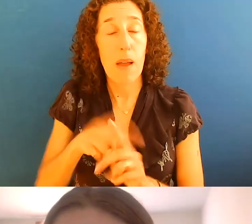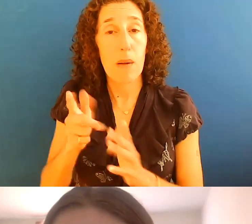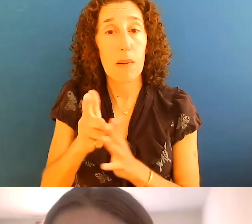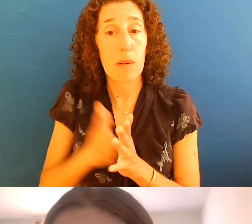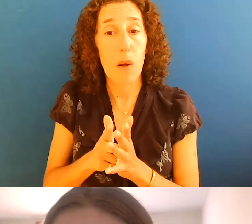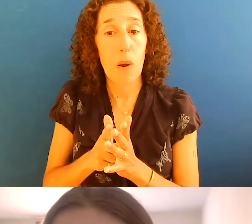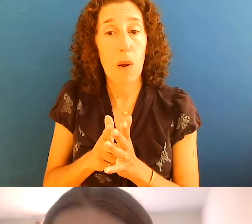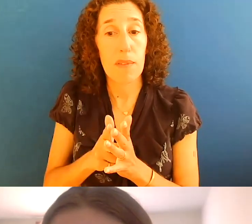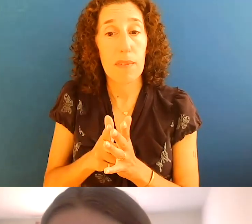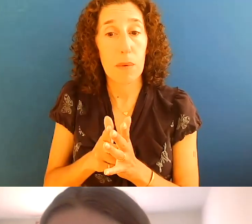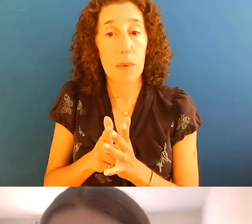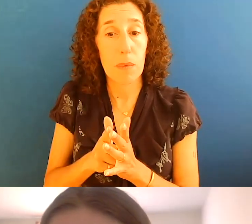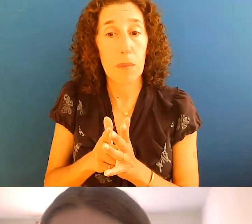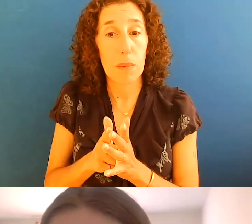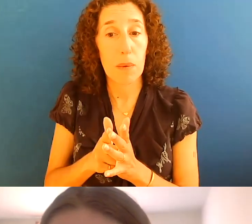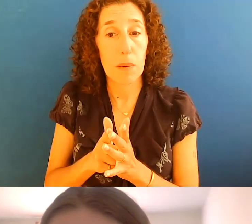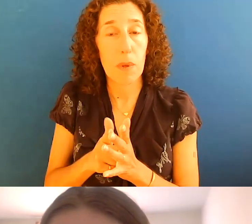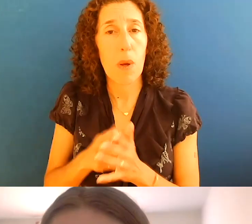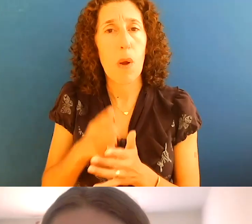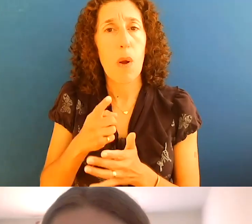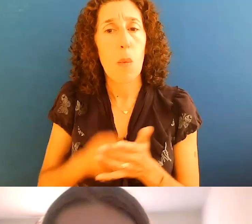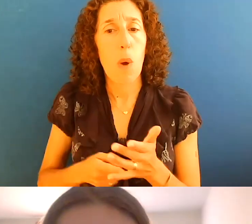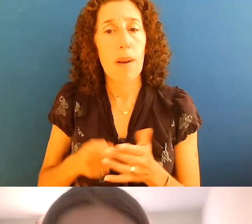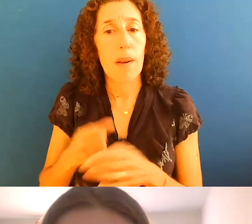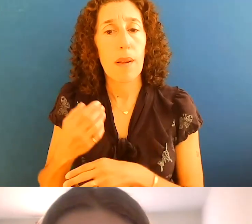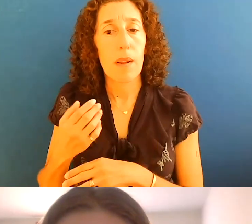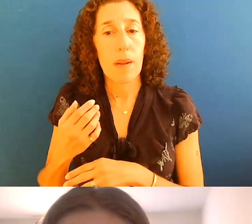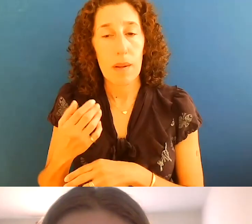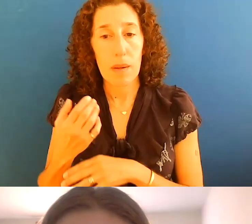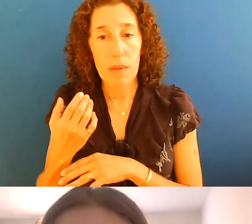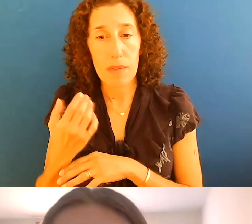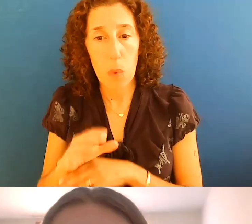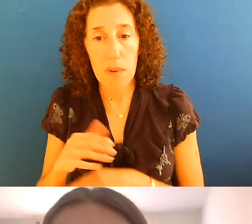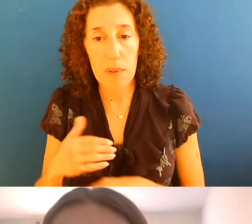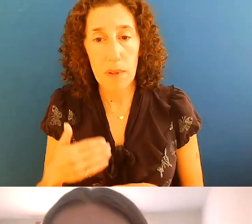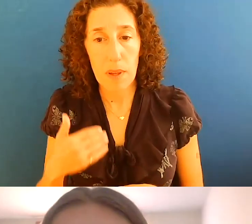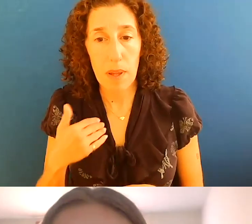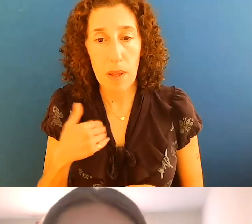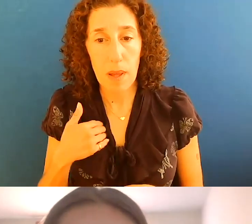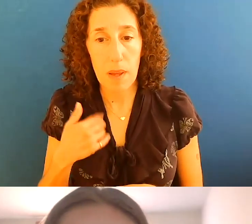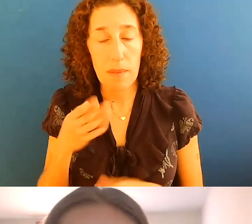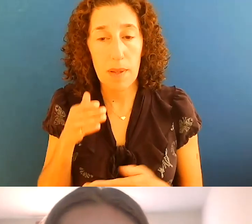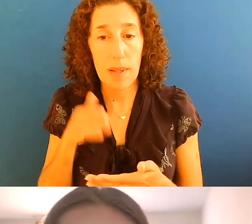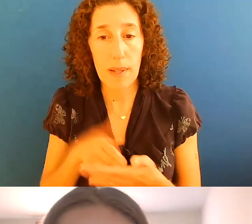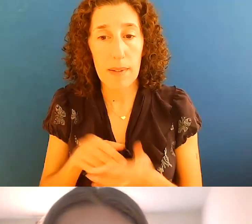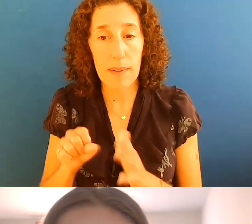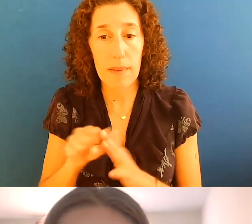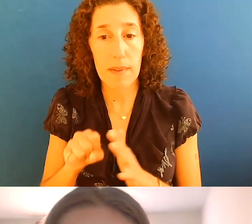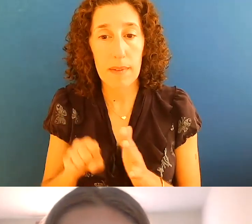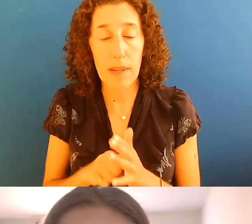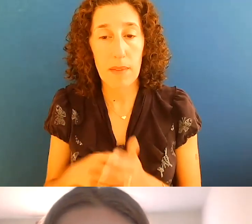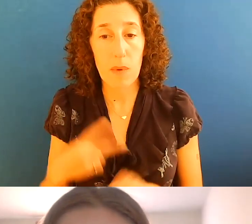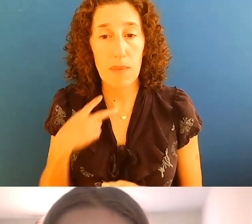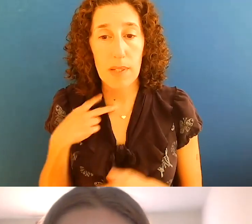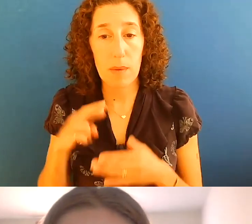to prosecute? Essentially, what recourse do they have? Civil suit against the accused only, anything against the state? What if more victims result? Prosecutors